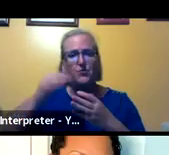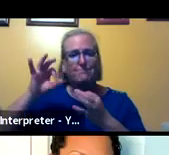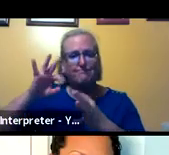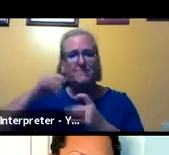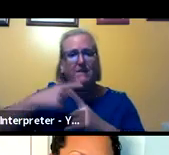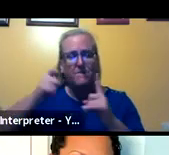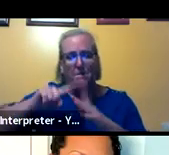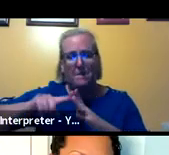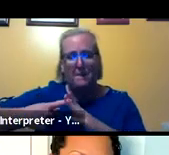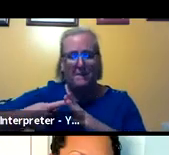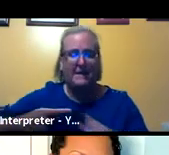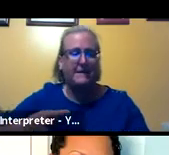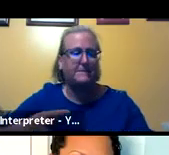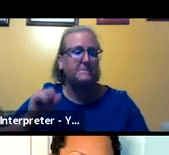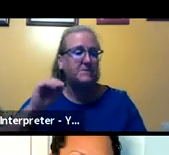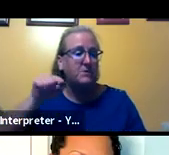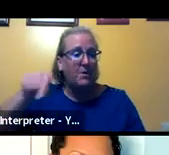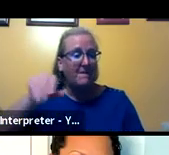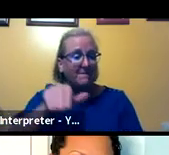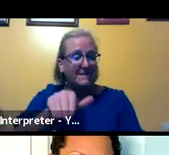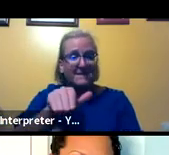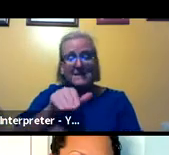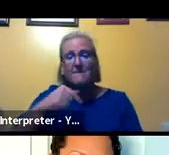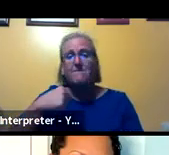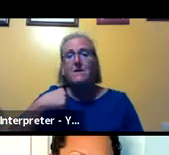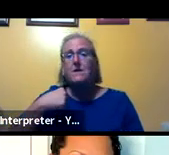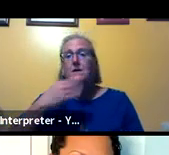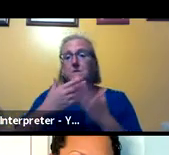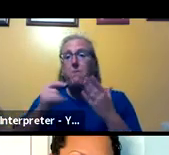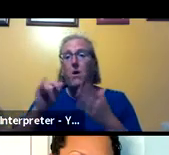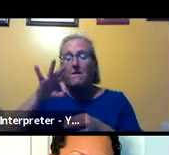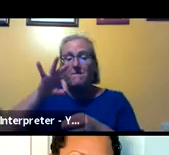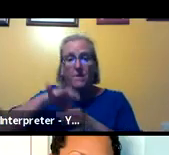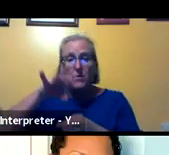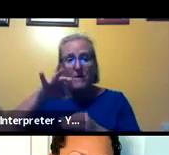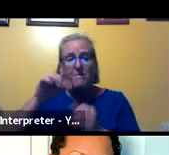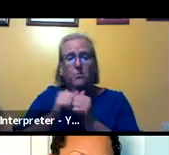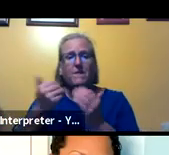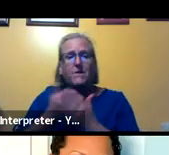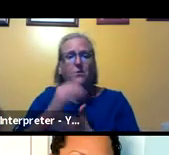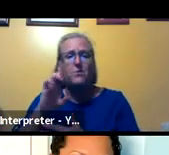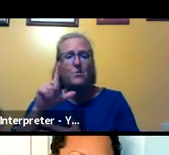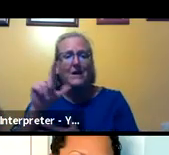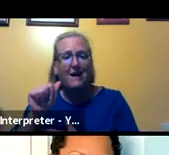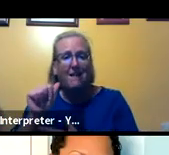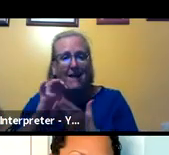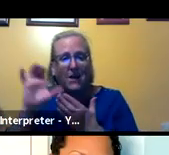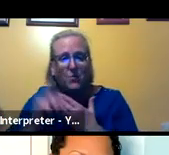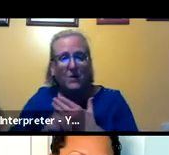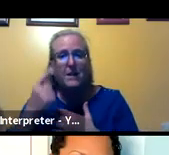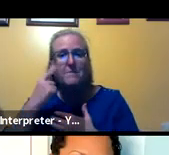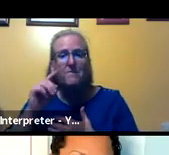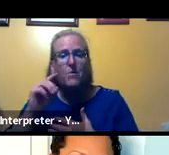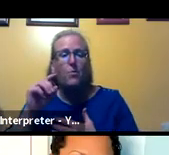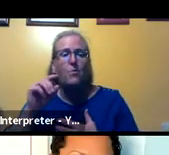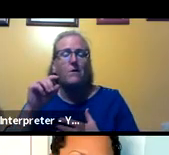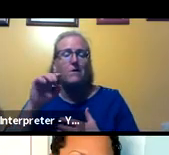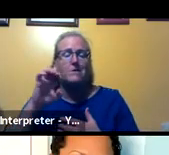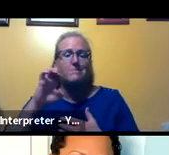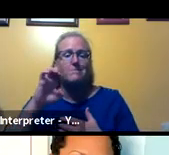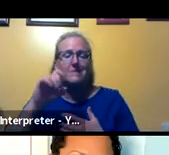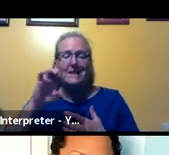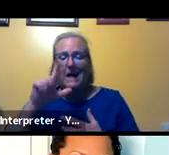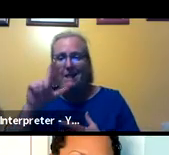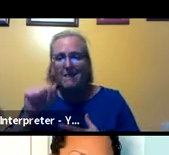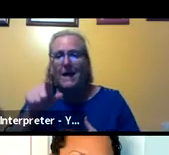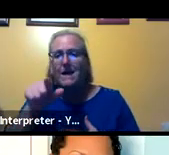evening, one of the things that we promised as part of our referendum was a new ELA curriculum for elementary, and this evening, Dr. Akins